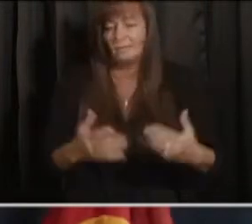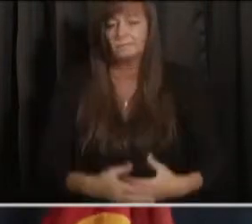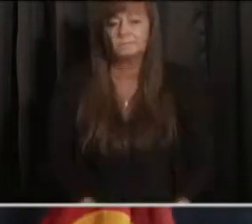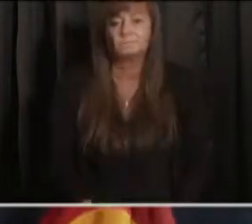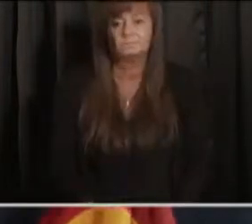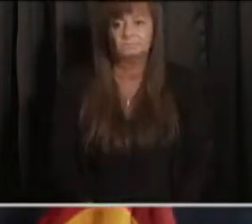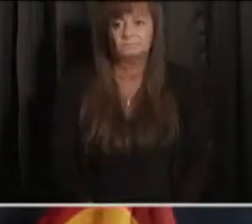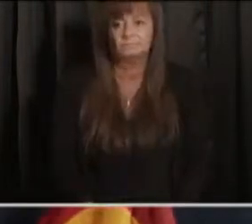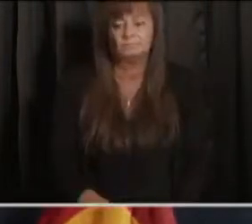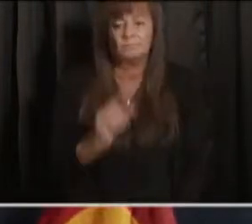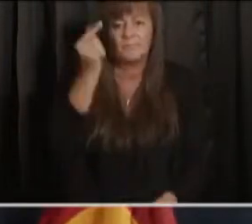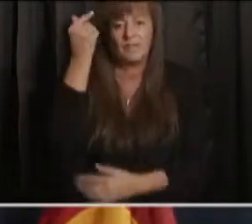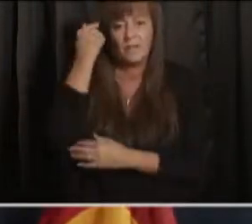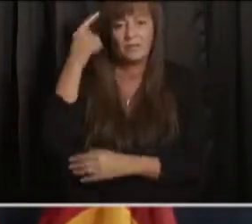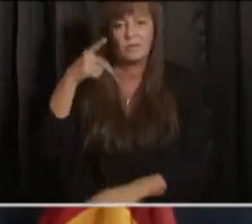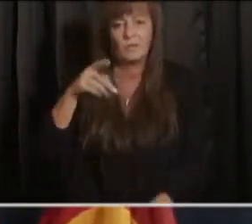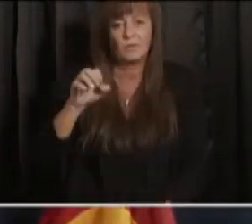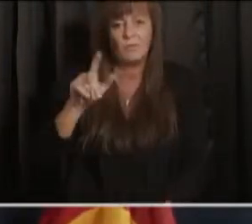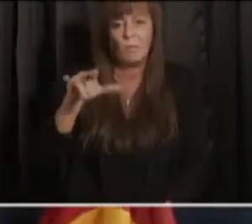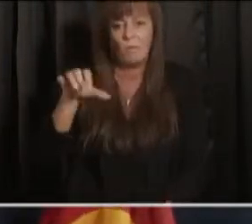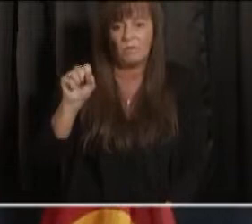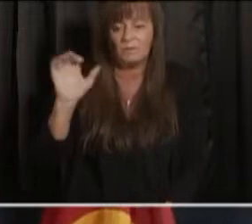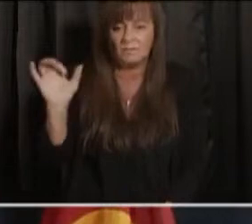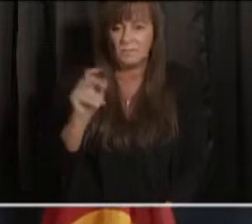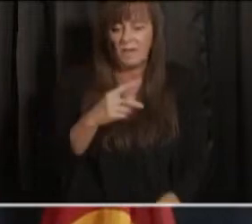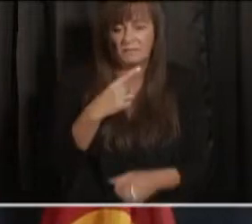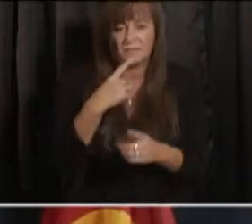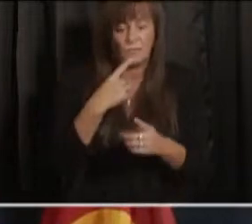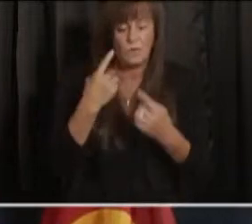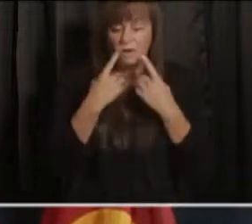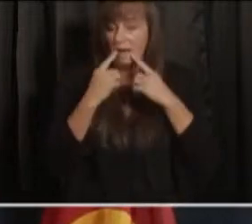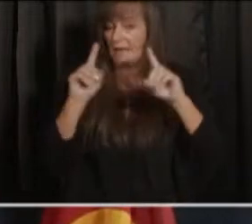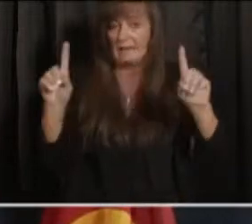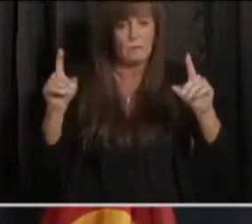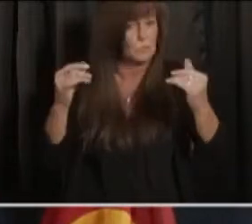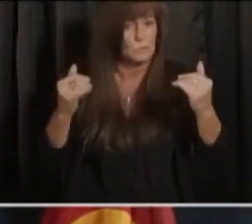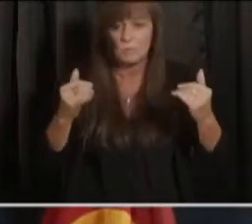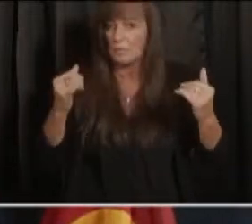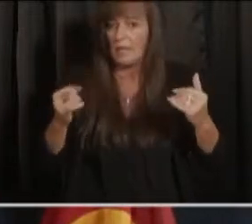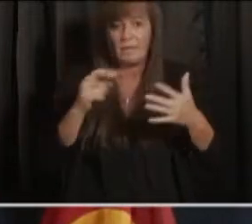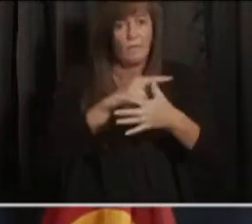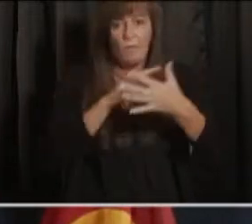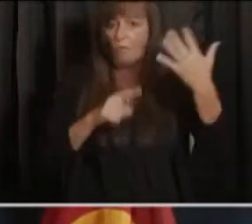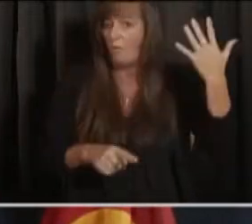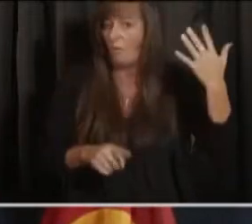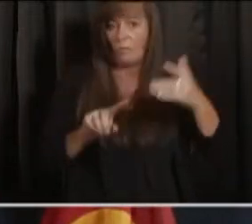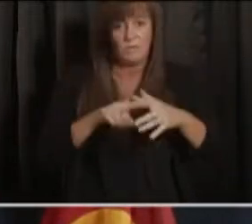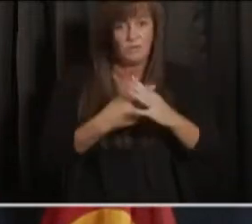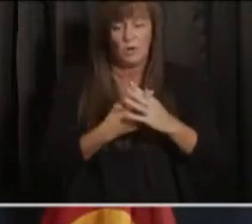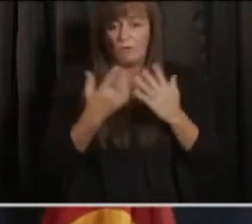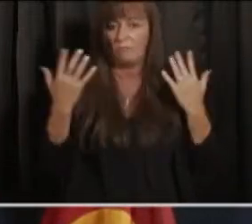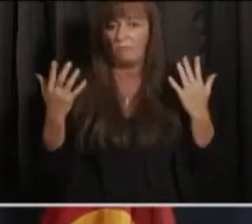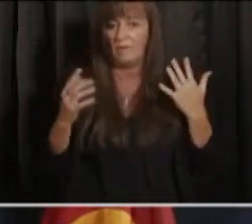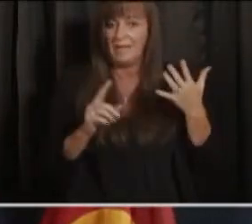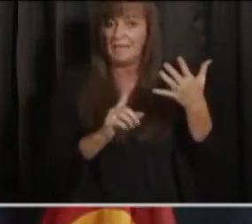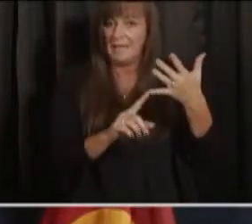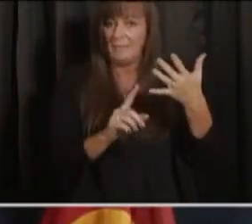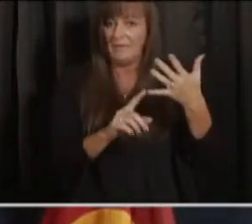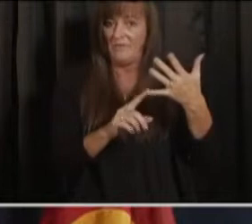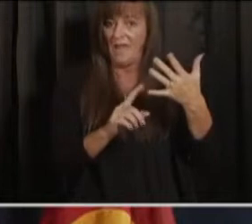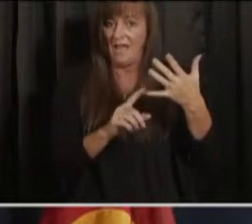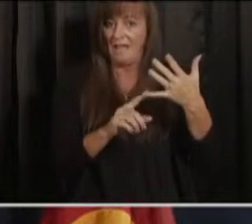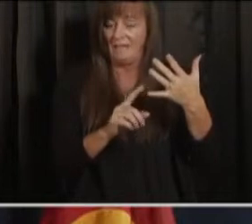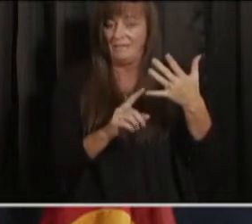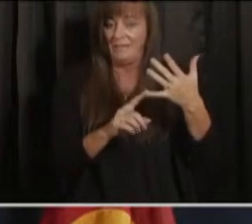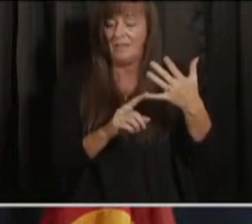And I want to make sure you understood where we're at with those. We're not announcing today that these are all being implemented. Number 5, moving